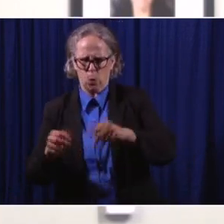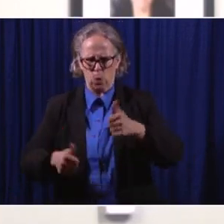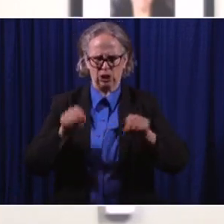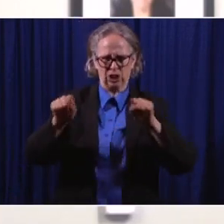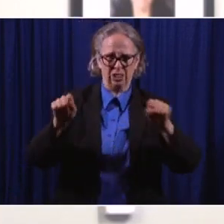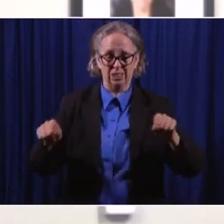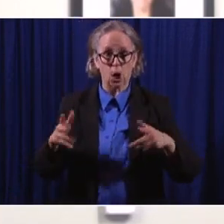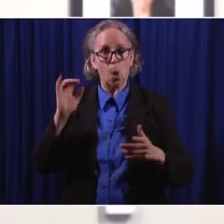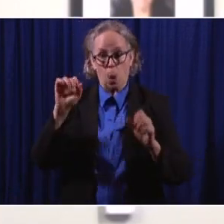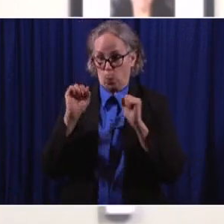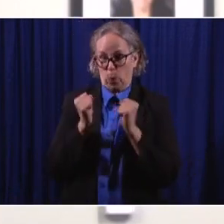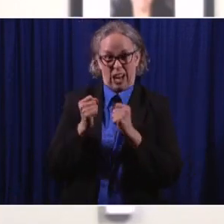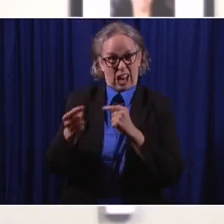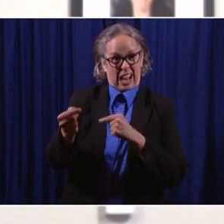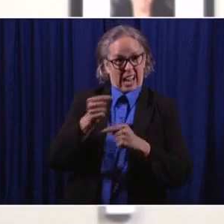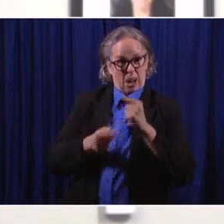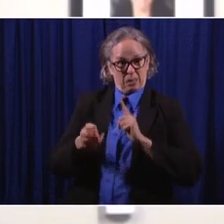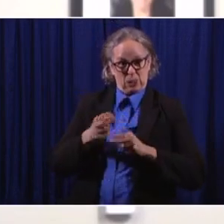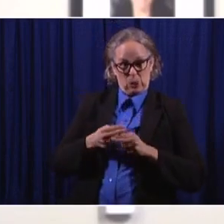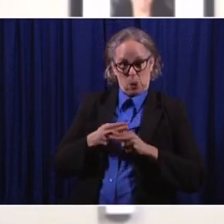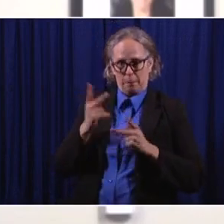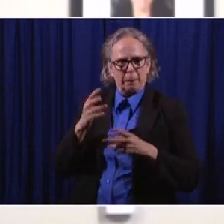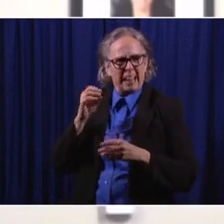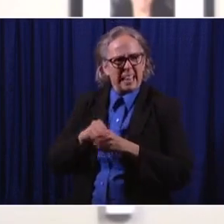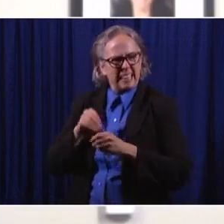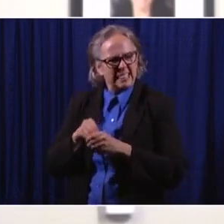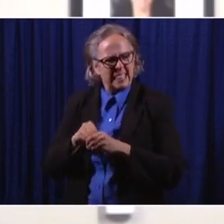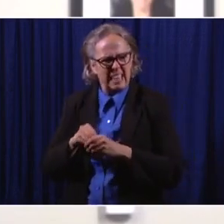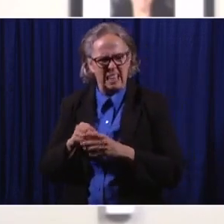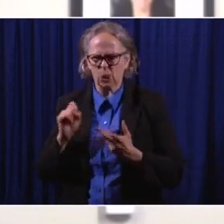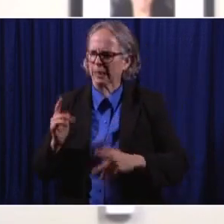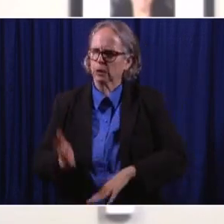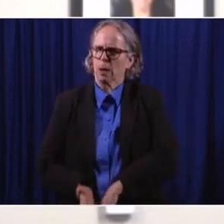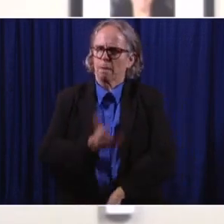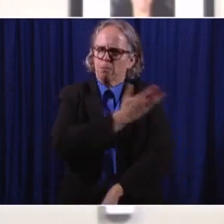inside all the time, and we want to make sure we have the very best chance we can have.